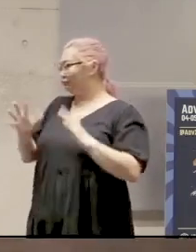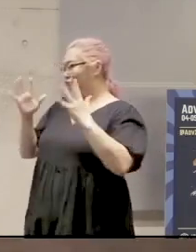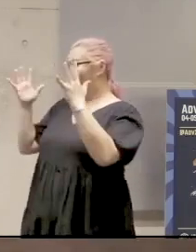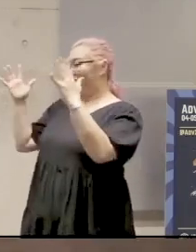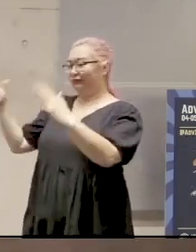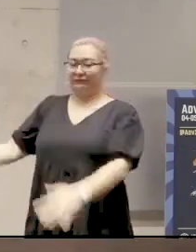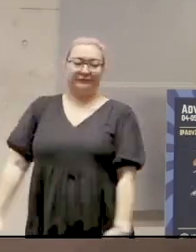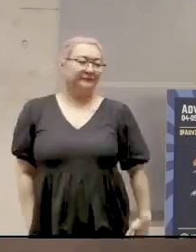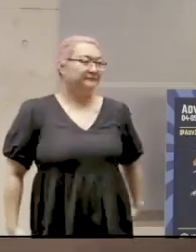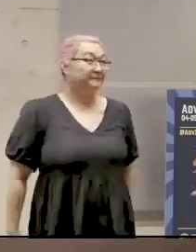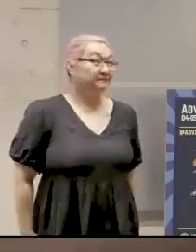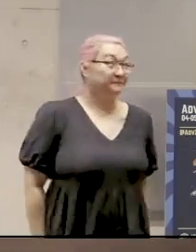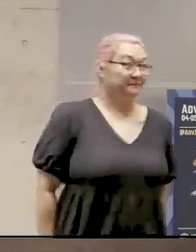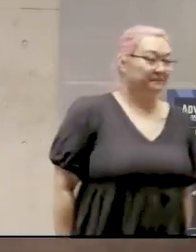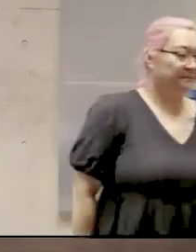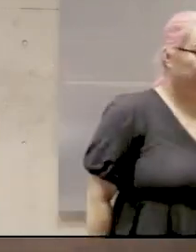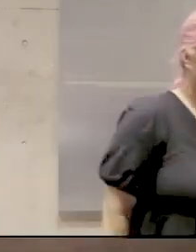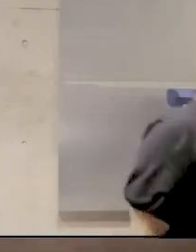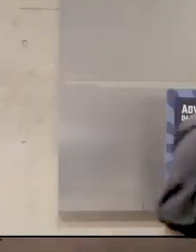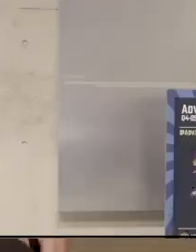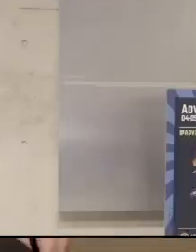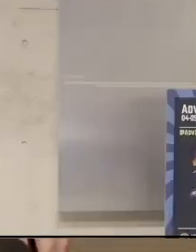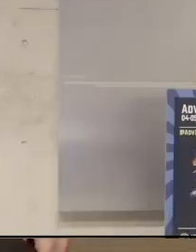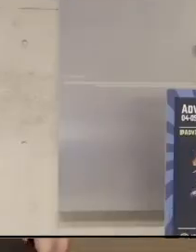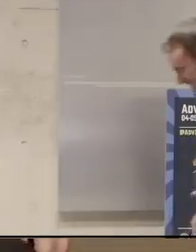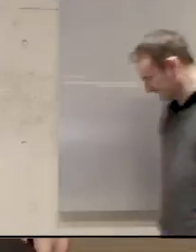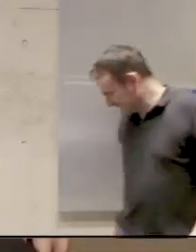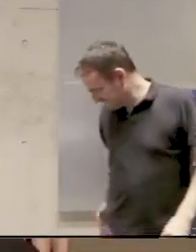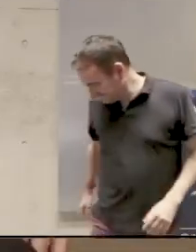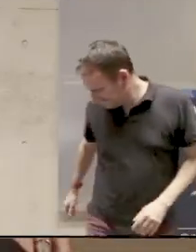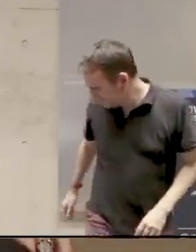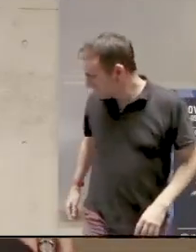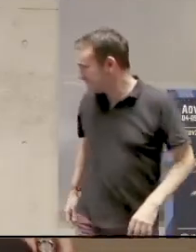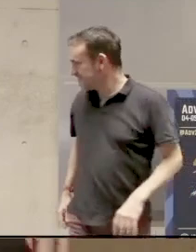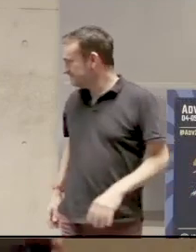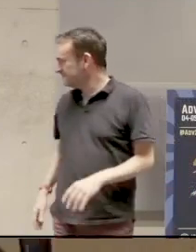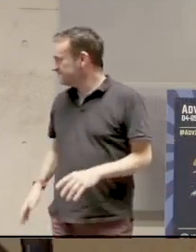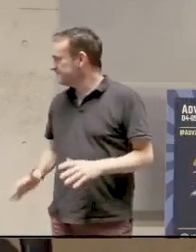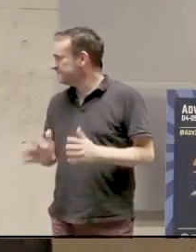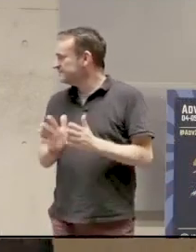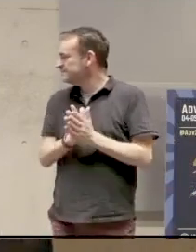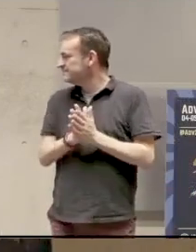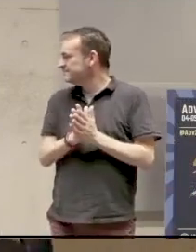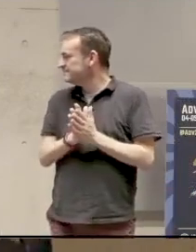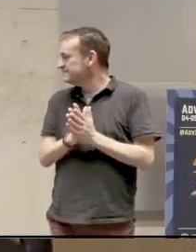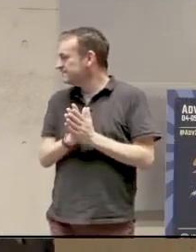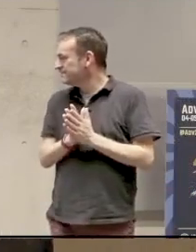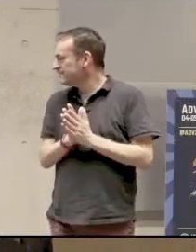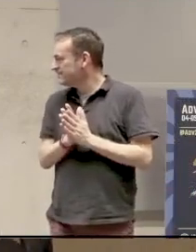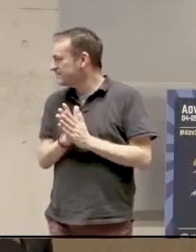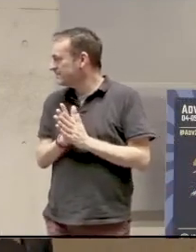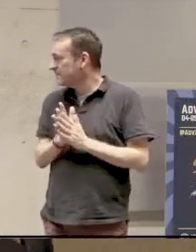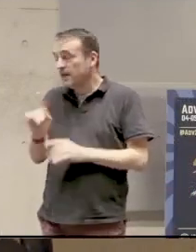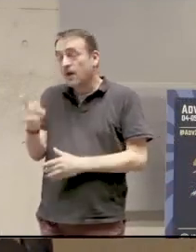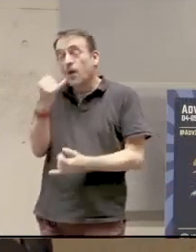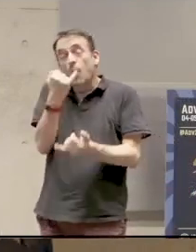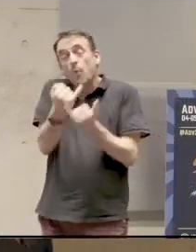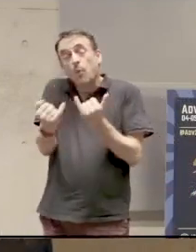And I just have a bonus as well. Yeah, I mean, it is funny Very voices quick. when I do it, but yes, Funny you voices, can have 2. only funny voices. Actually, the worst piece of advice in games has been the